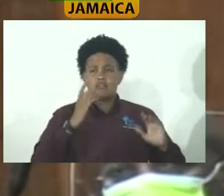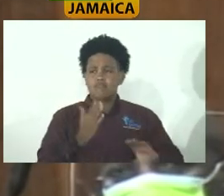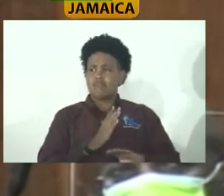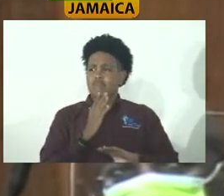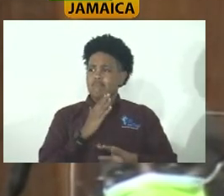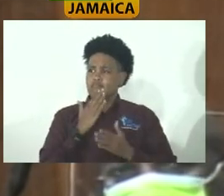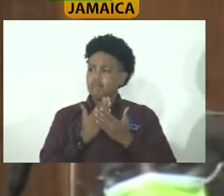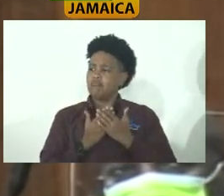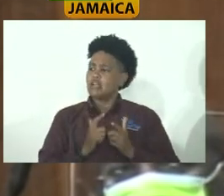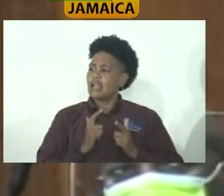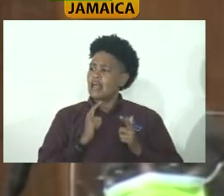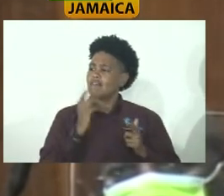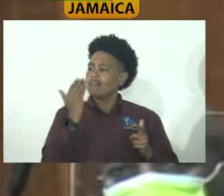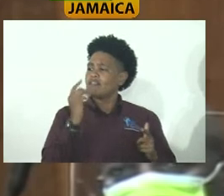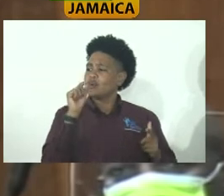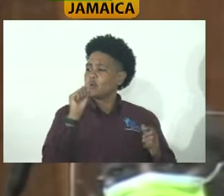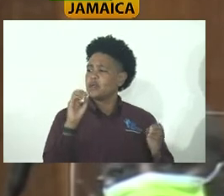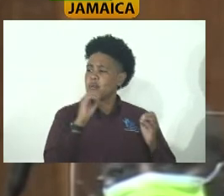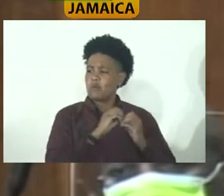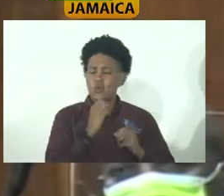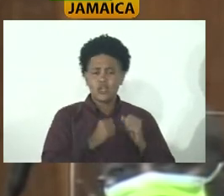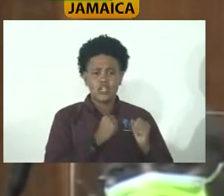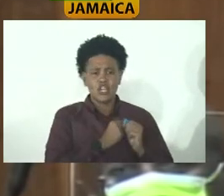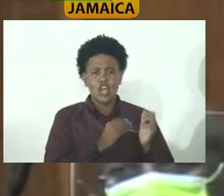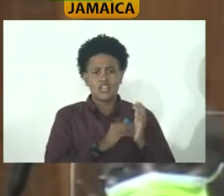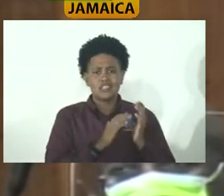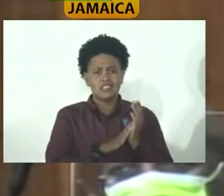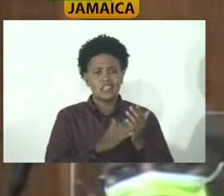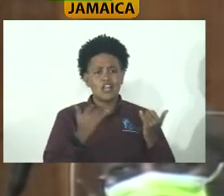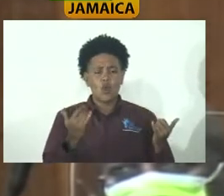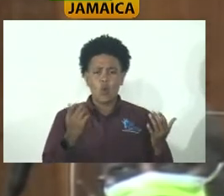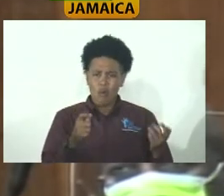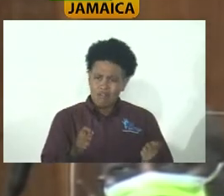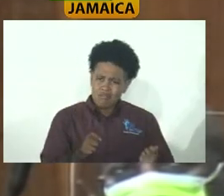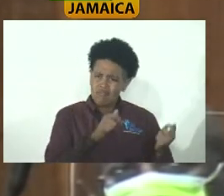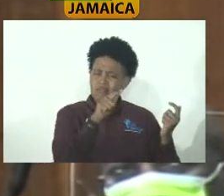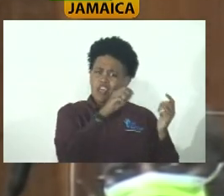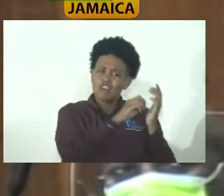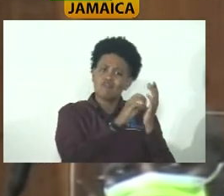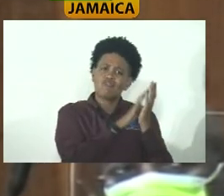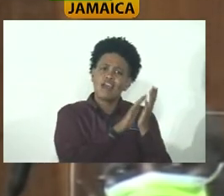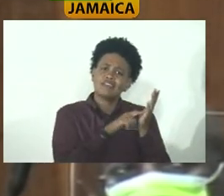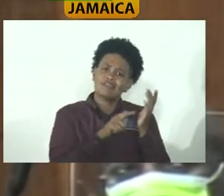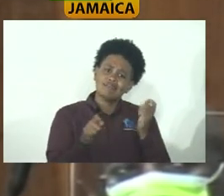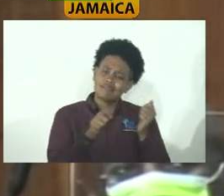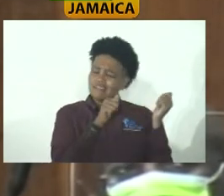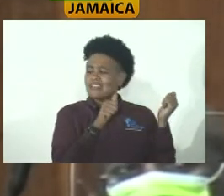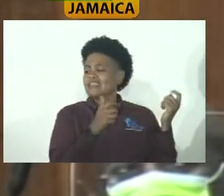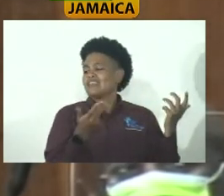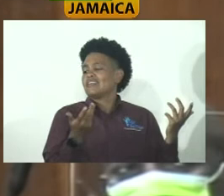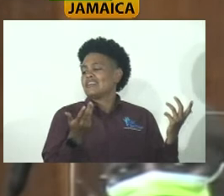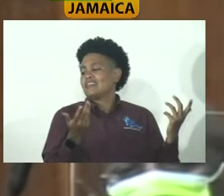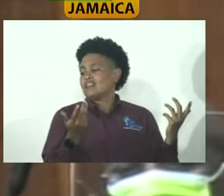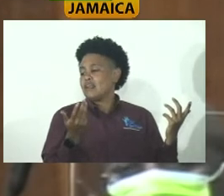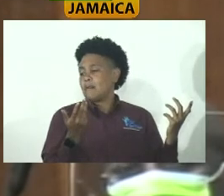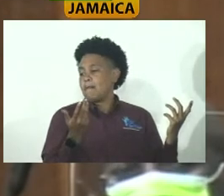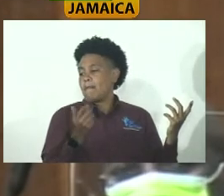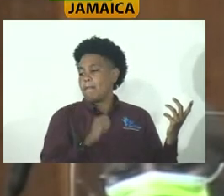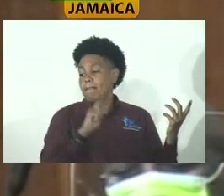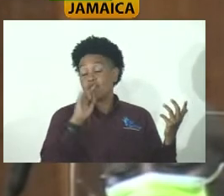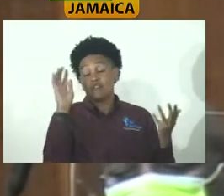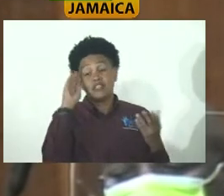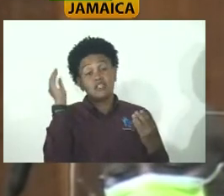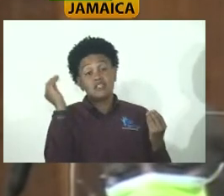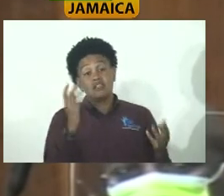life for 15 20 and more years i know they would like their sentence to be expunged and i say madam